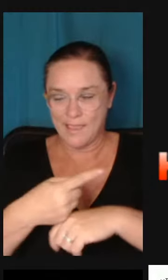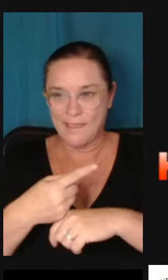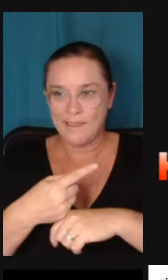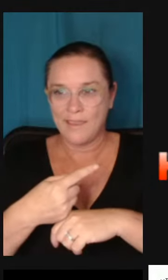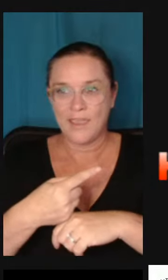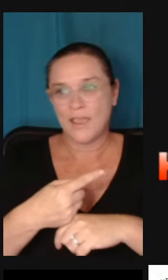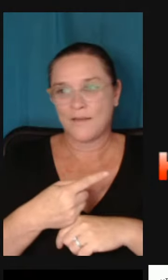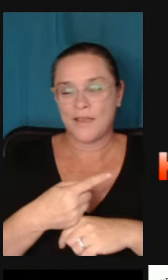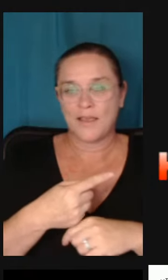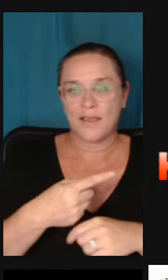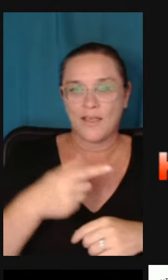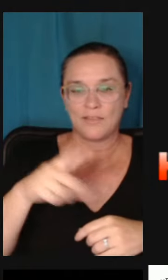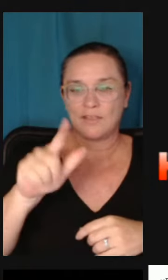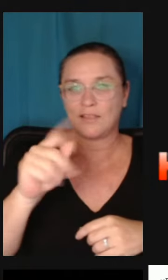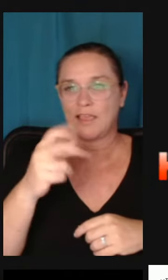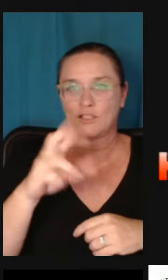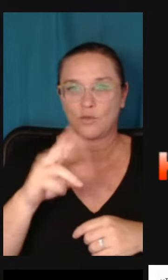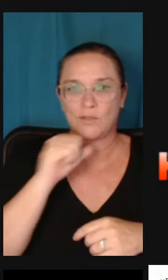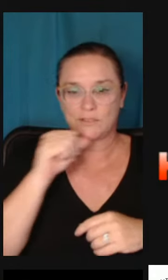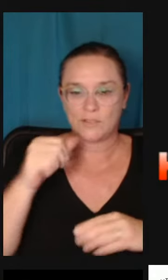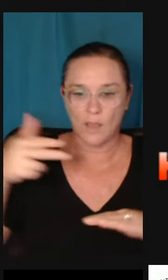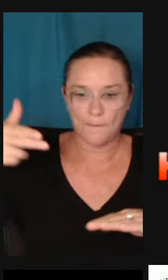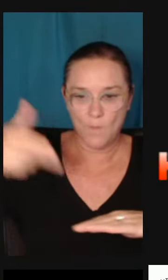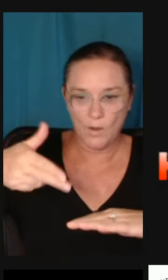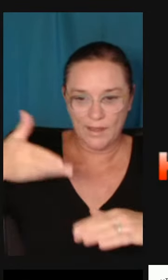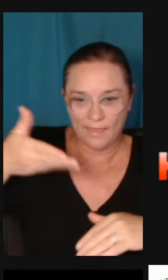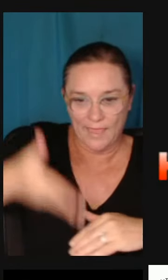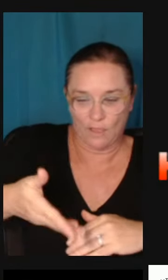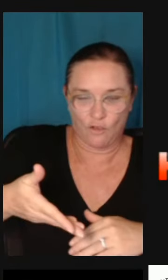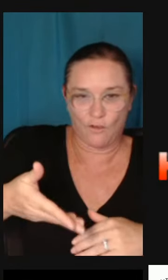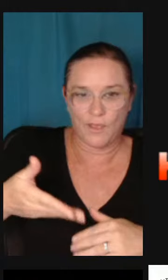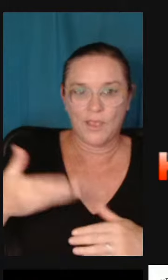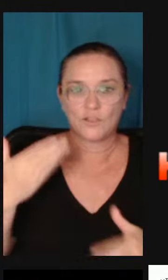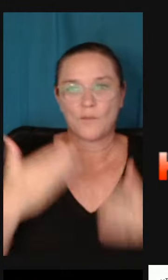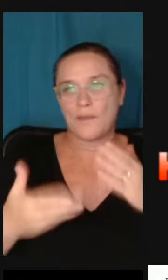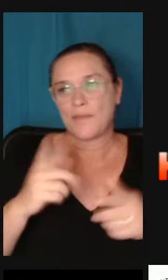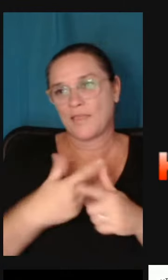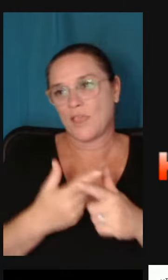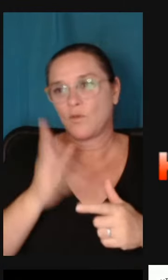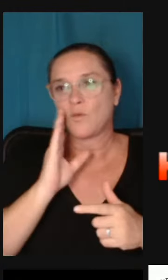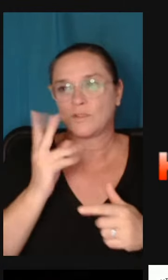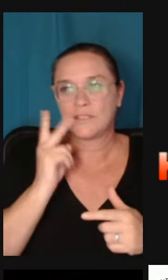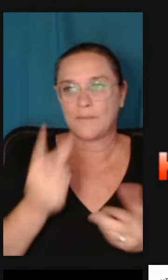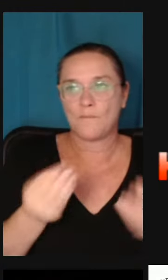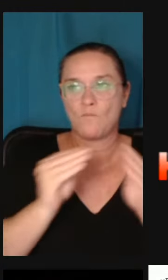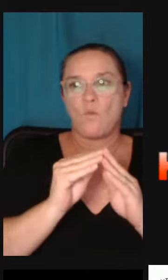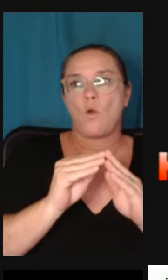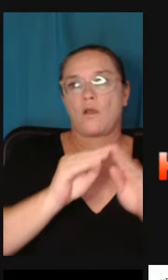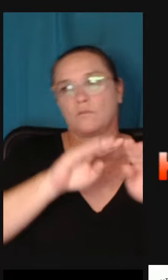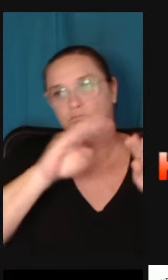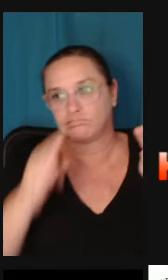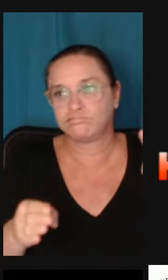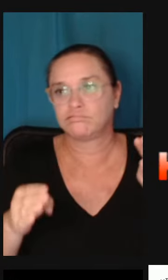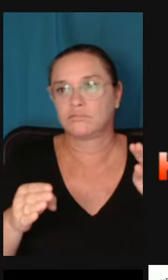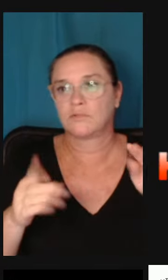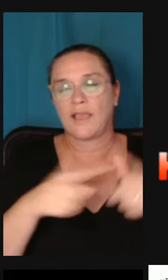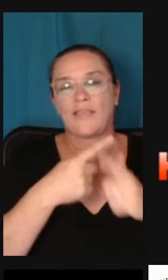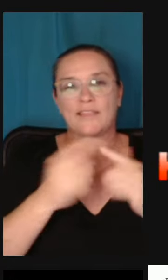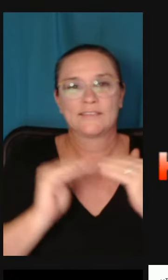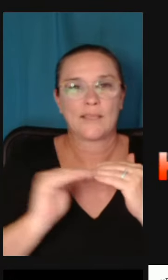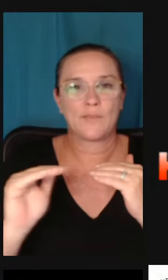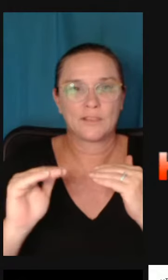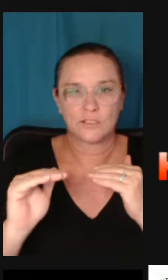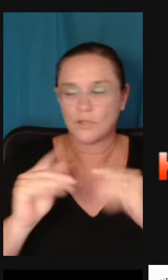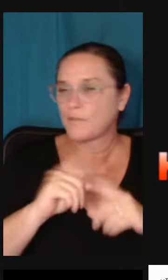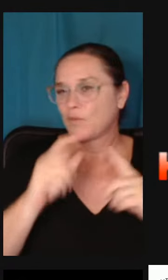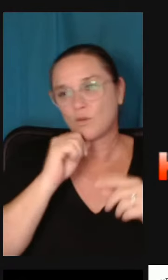But if we're lucky to have the laser pointing there, you might see something like that, right? And then some stabilization. but we have not